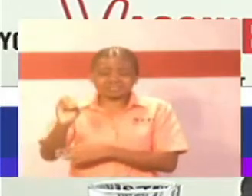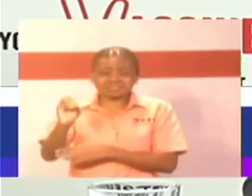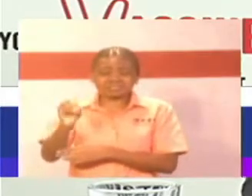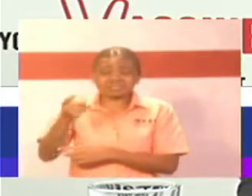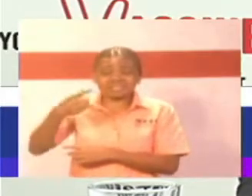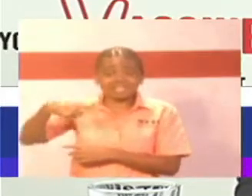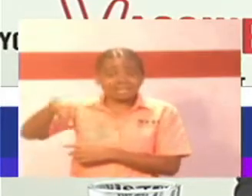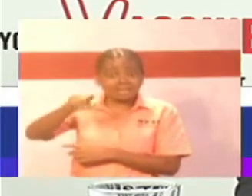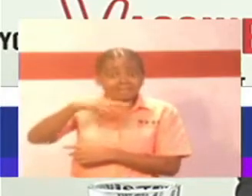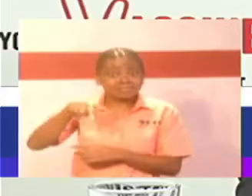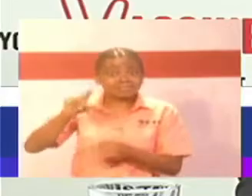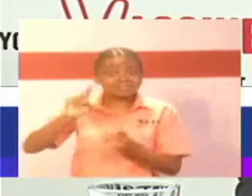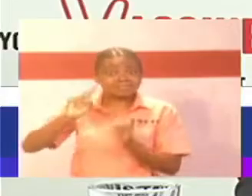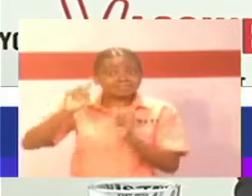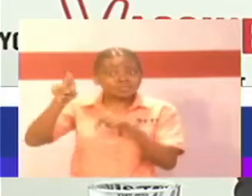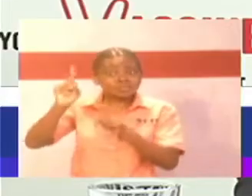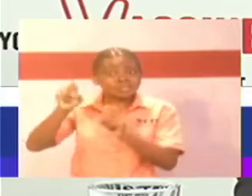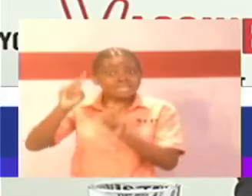unit level.